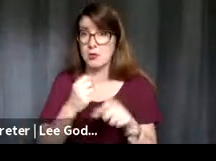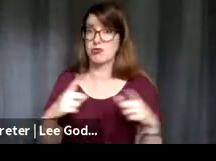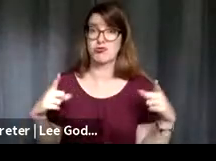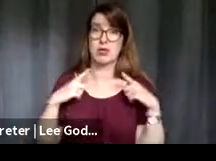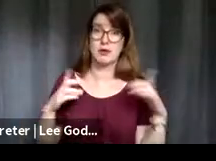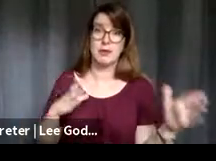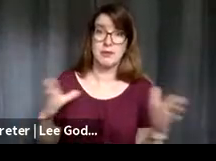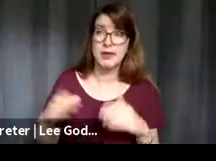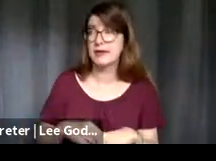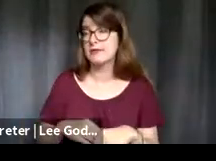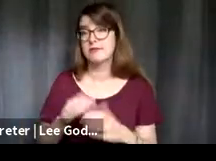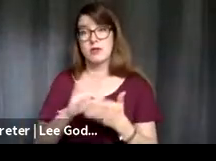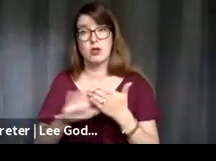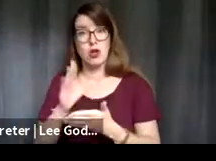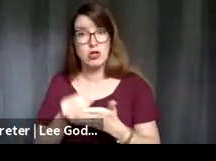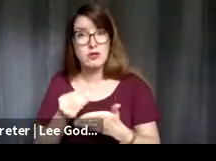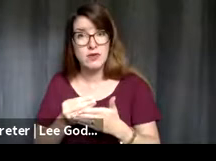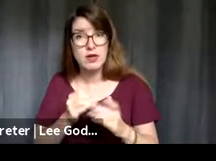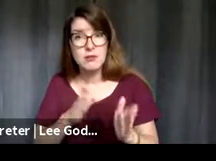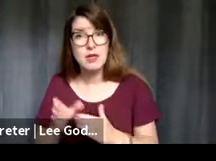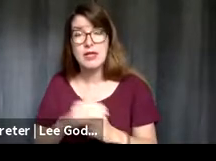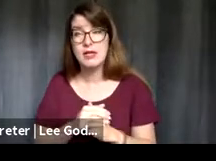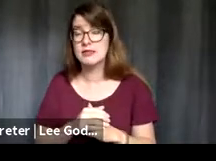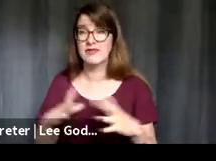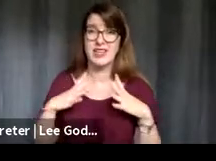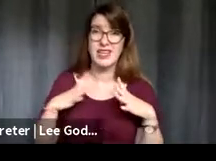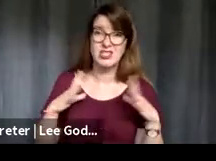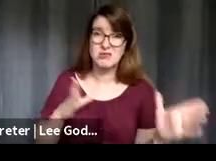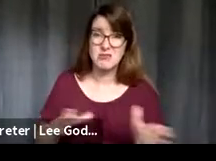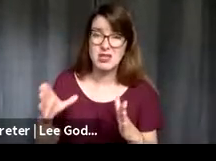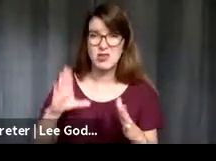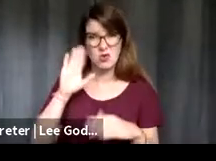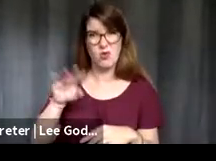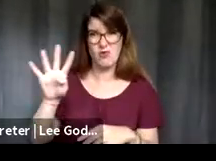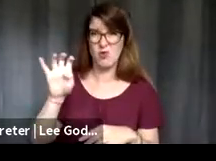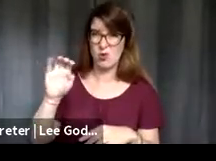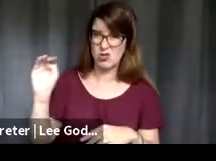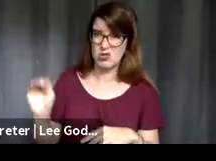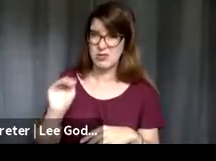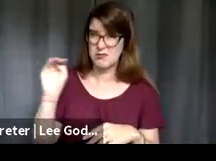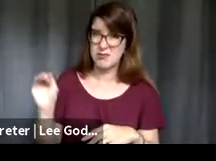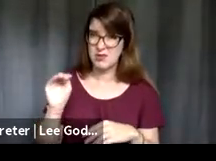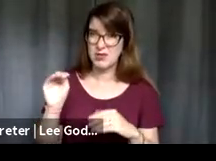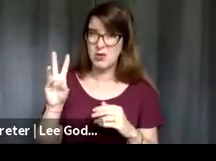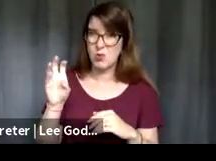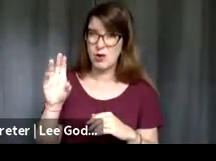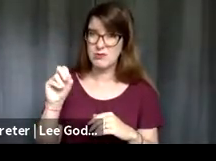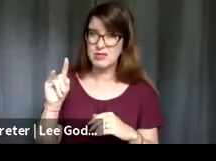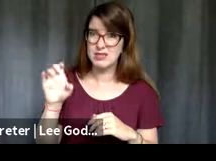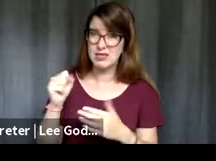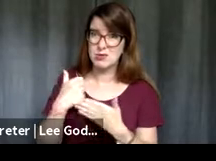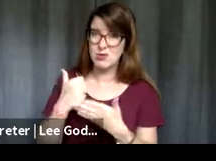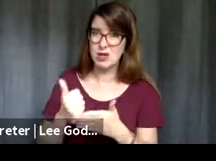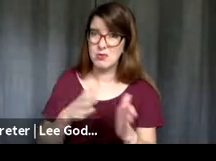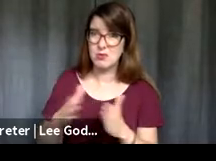retirement plans and college fund plans, vacation planning. Do you know there are 400 million websites to help you plan a great vacation?